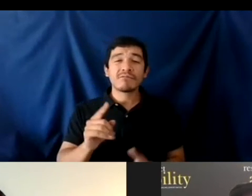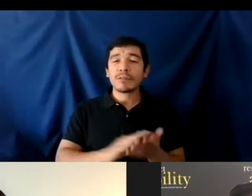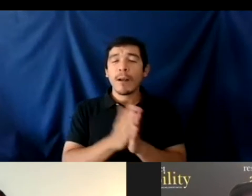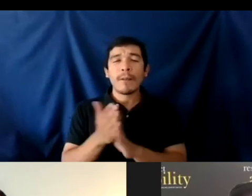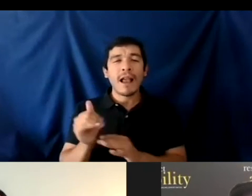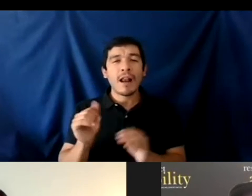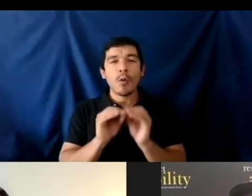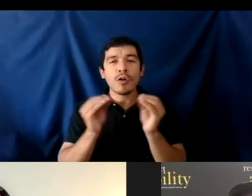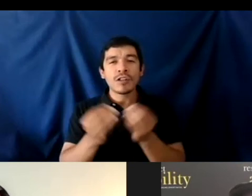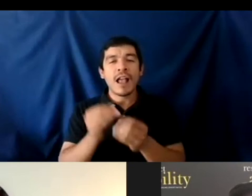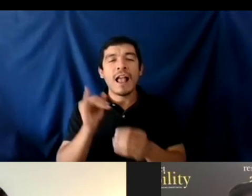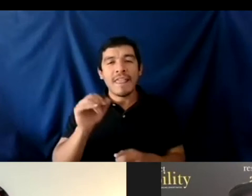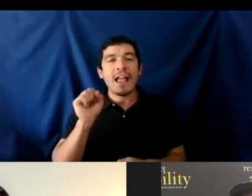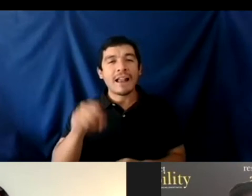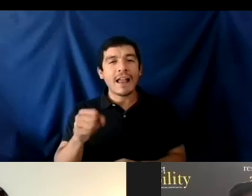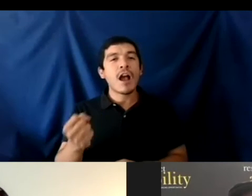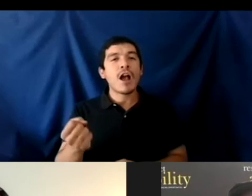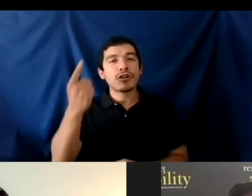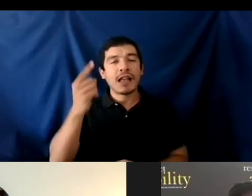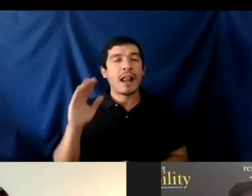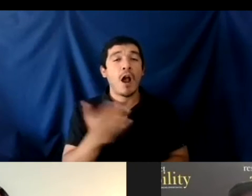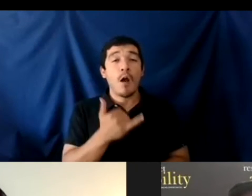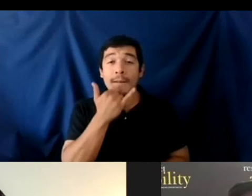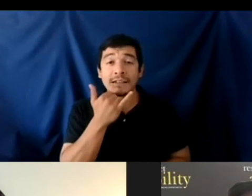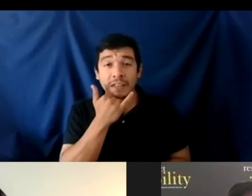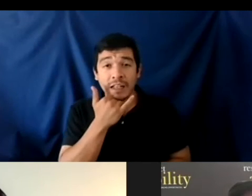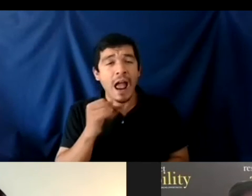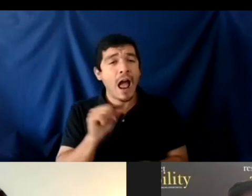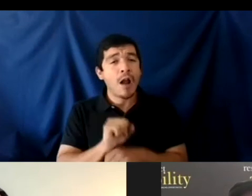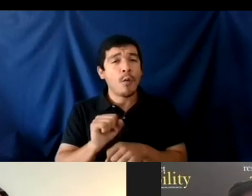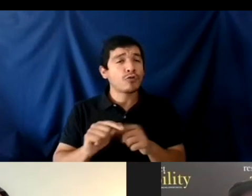that can acknowledge mistakes and work